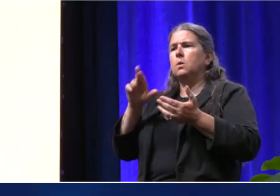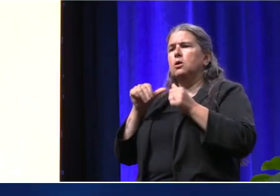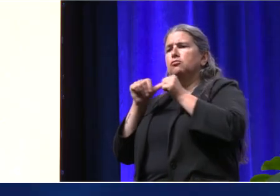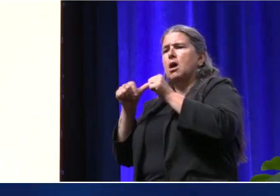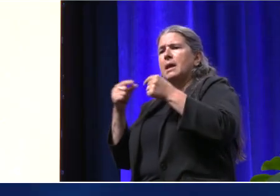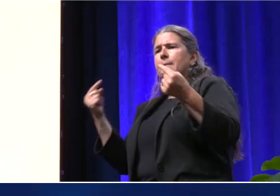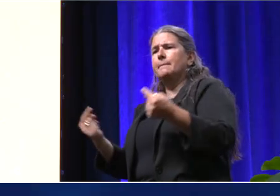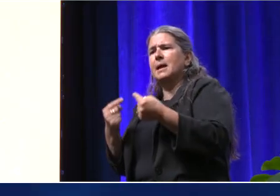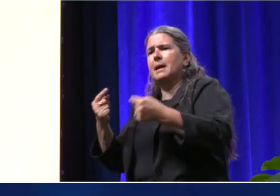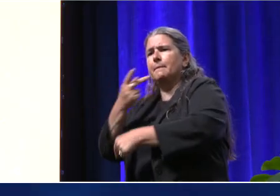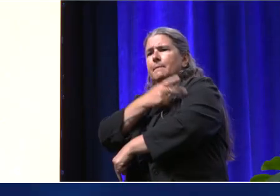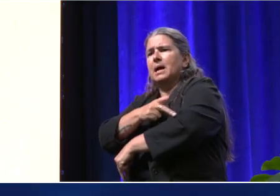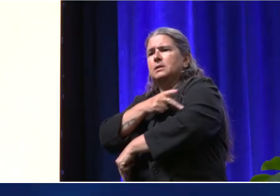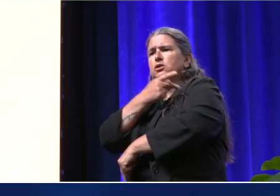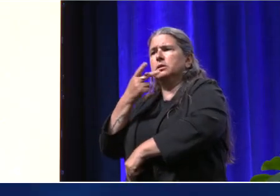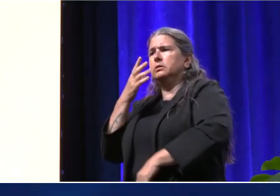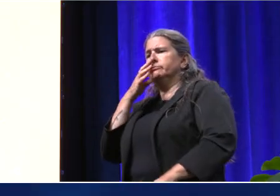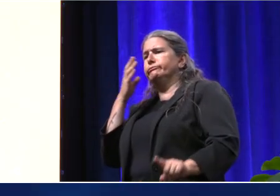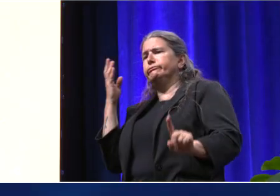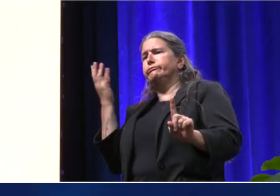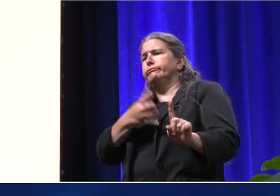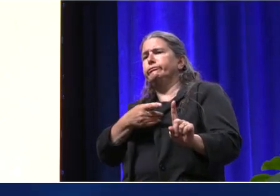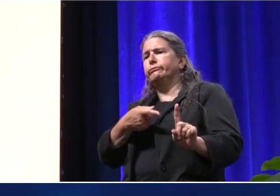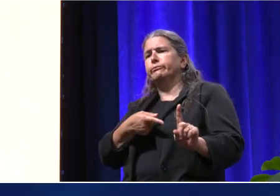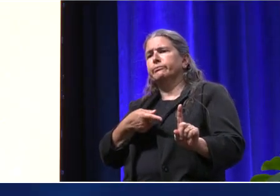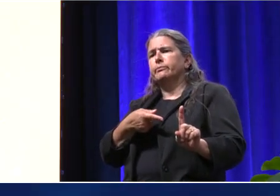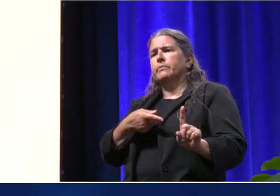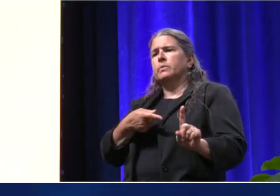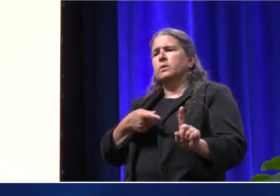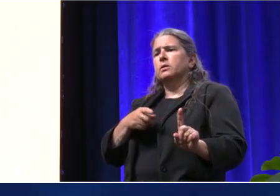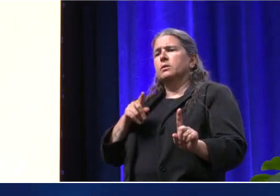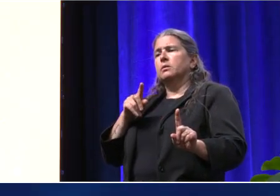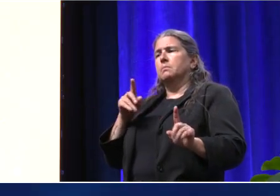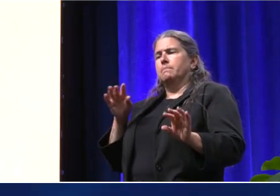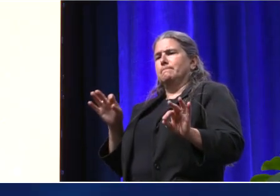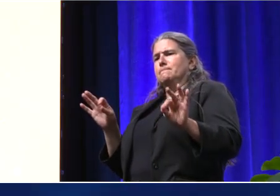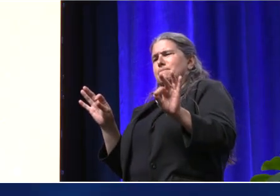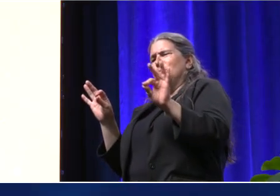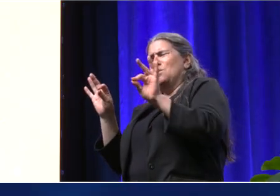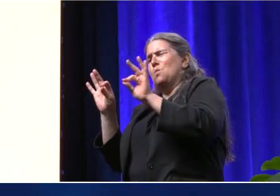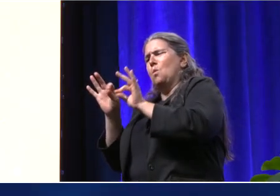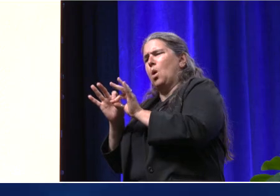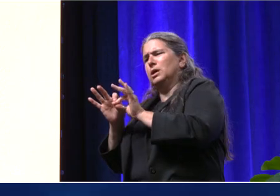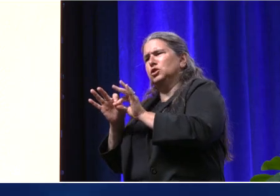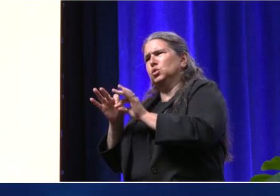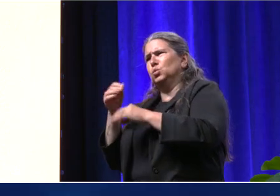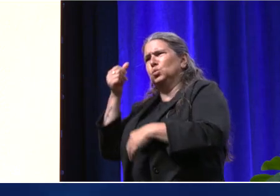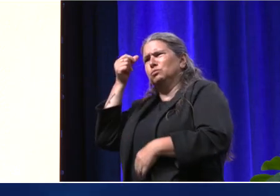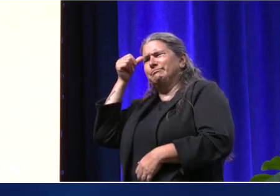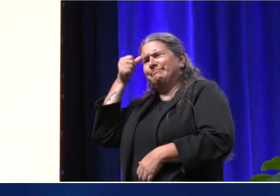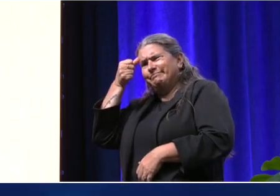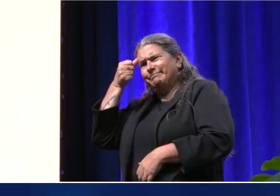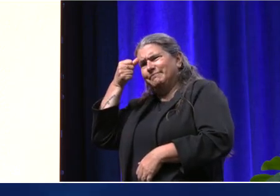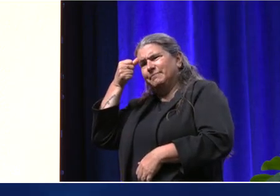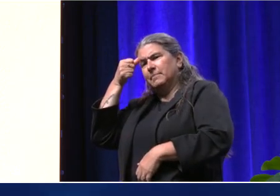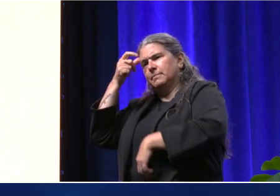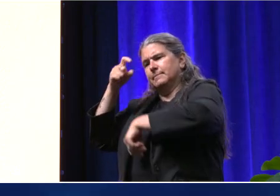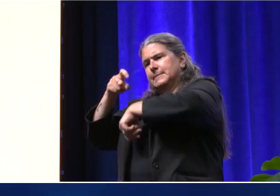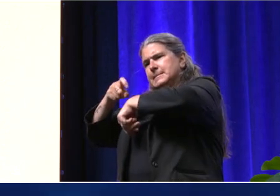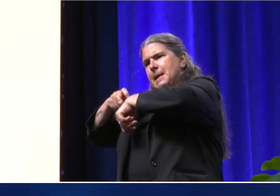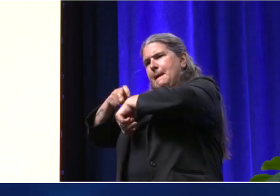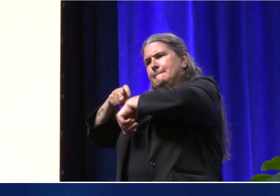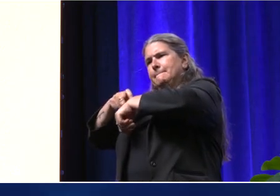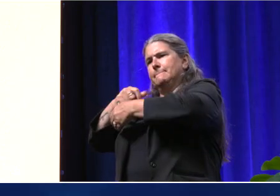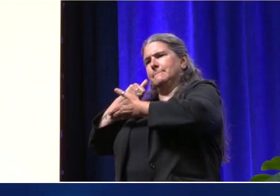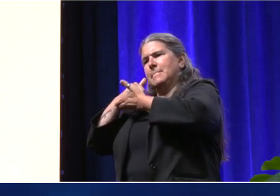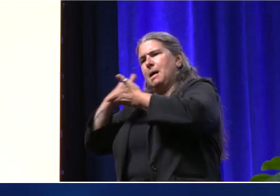lot of the opioid abatement work, it's important to remember that there is time to help people who have chronic pain conditions. There is